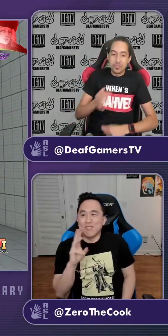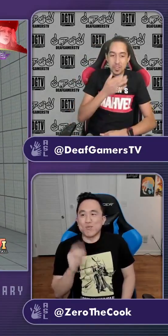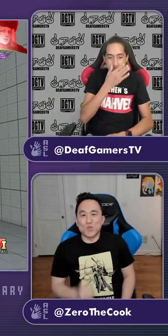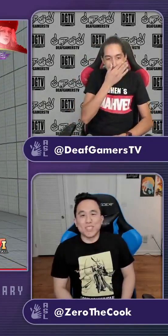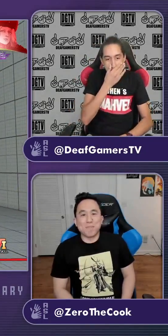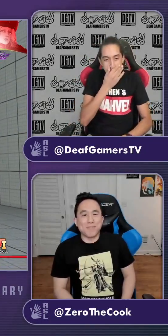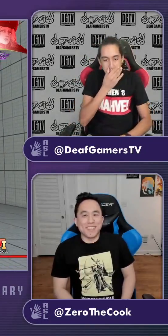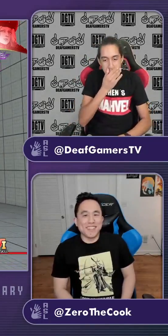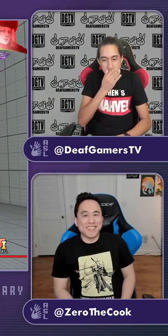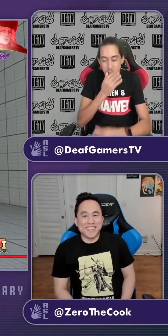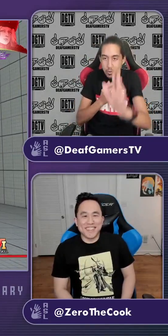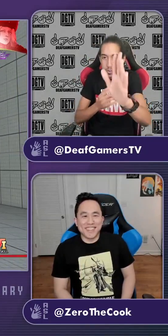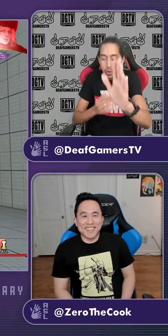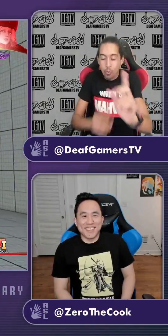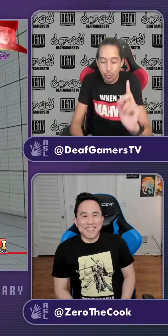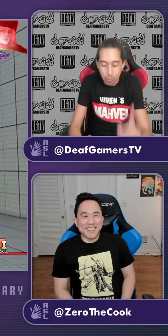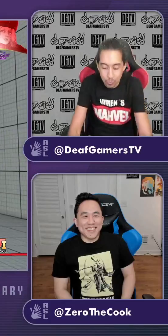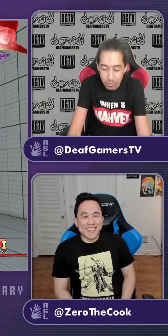Yep. Everyone's trying to shimmy.